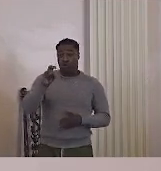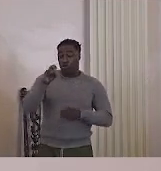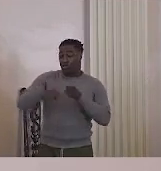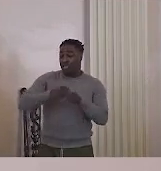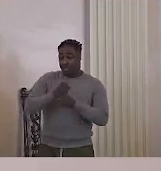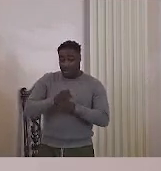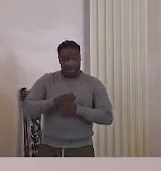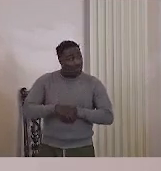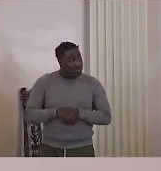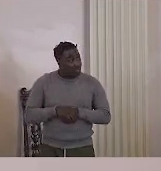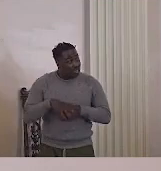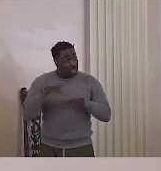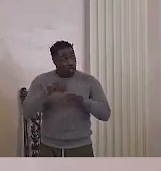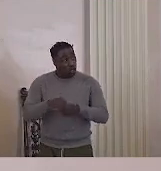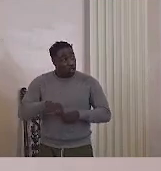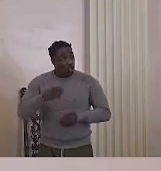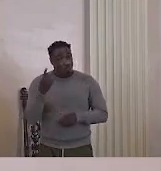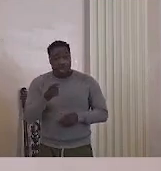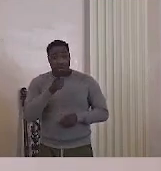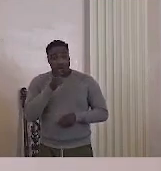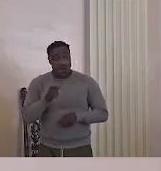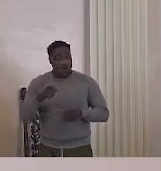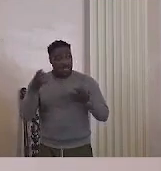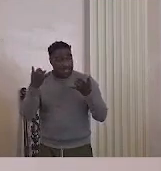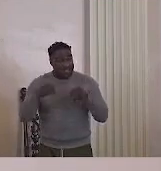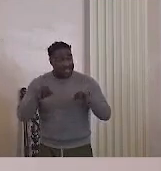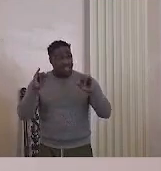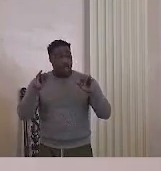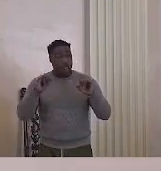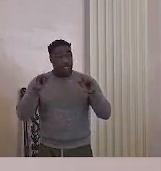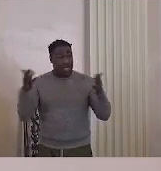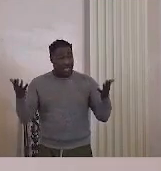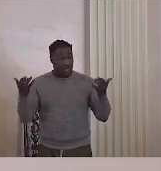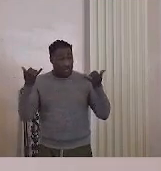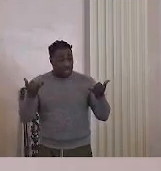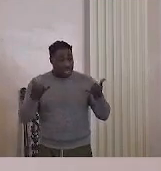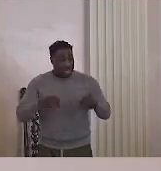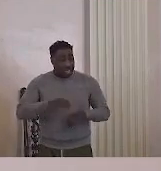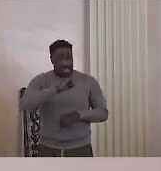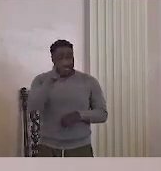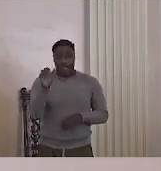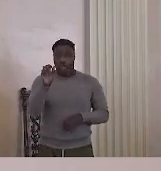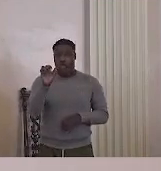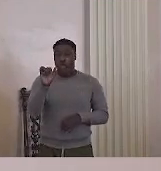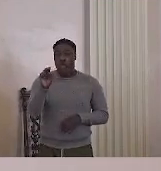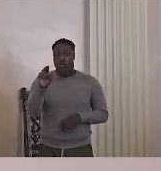years, including the one whose stole I wear today, Jane Pfeiffer.